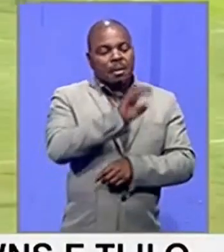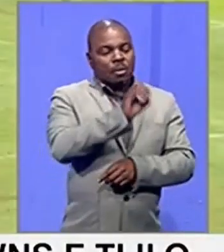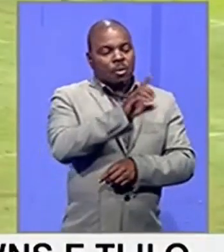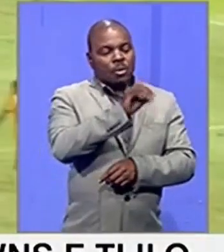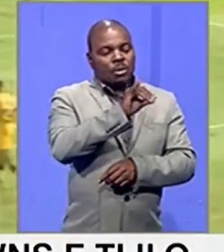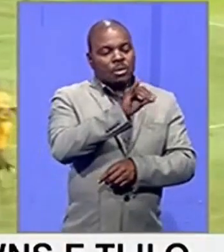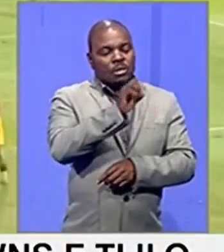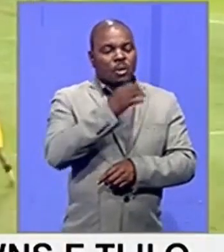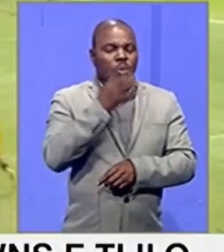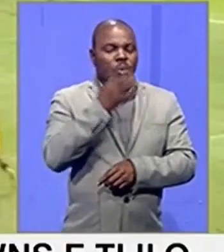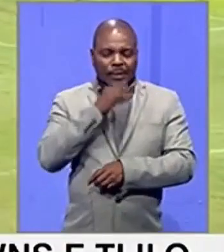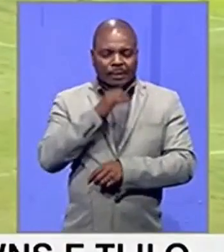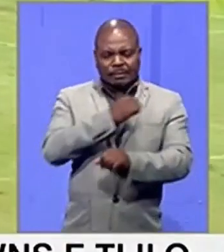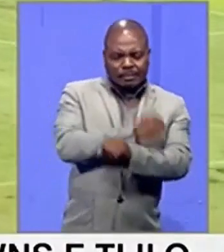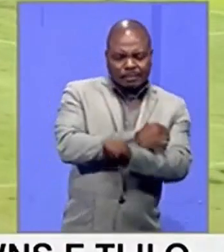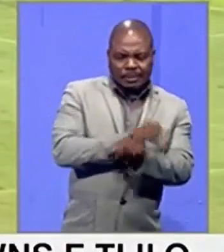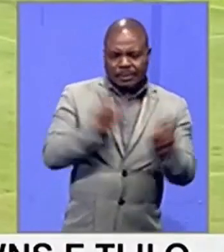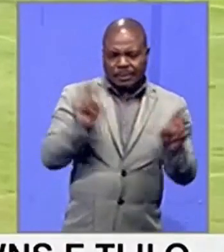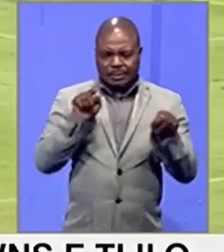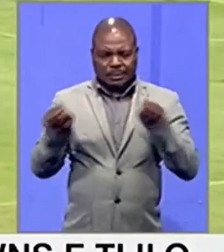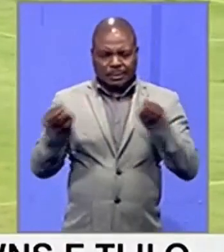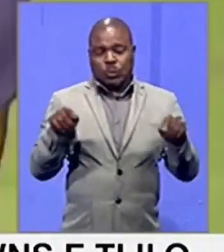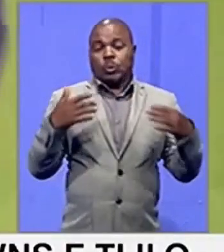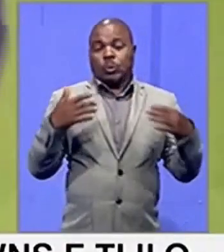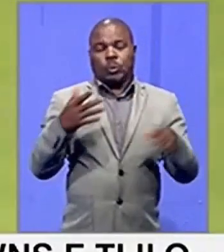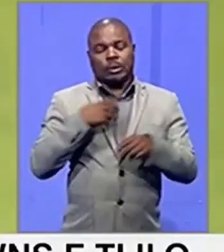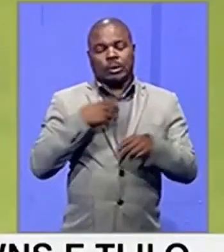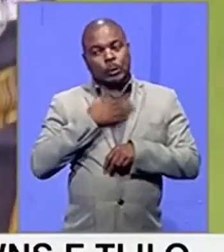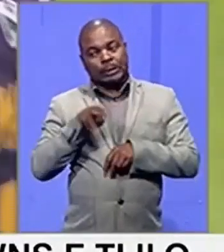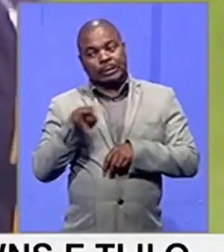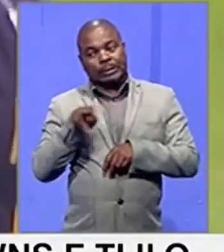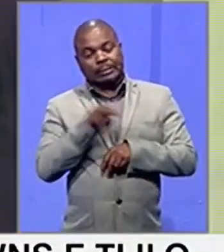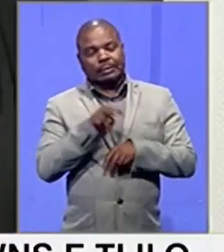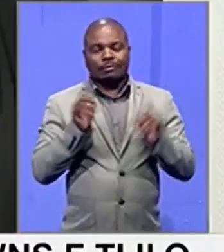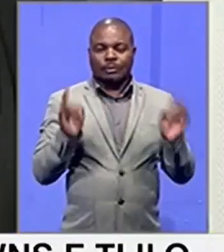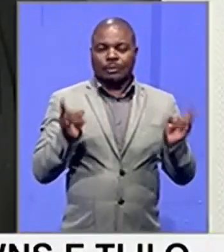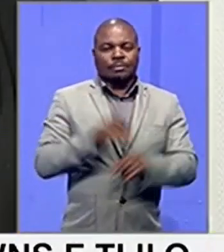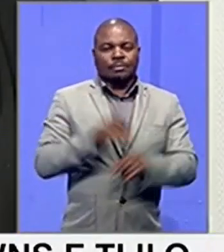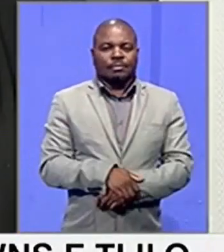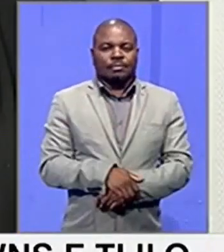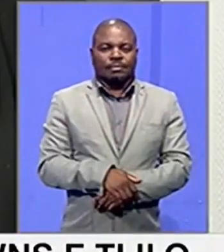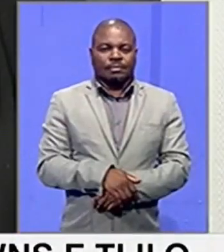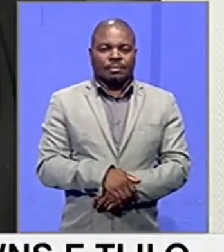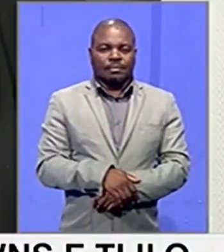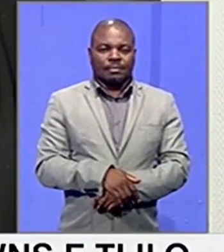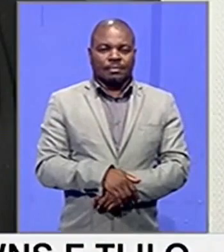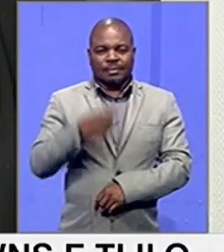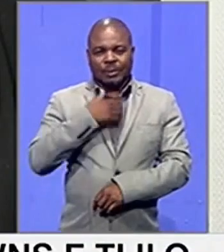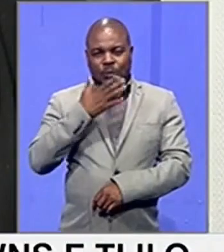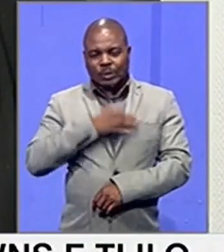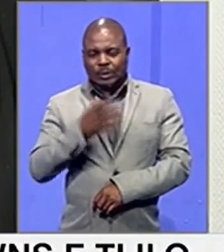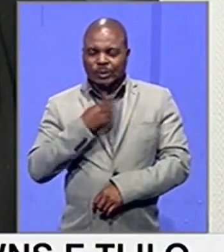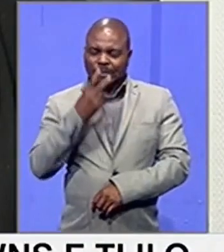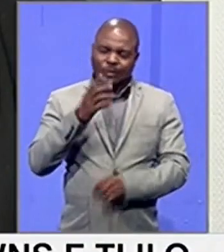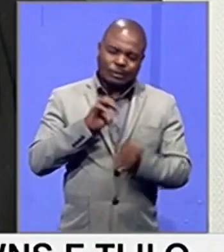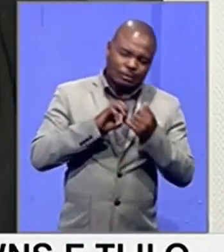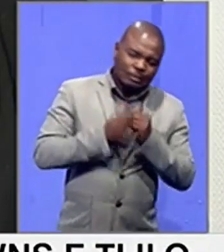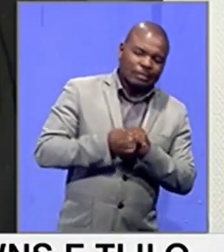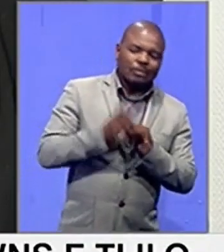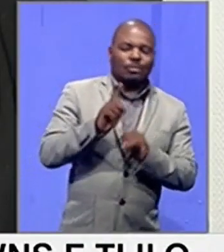pakeng tsa Orlando Pirates le Kaizer Chiefs ka mahlo a mafubedu. One would have wished to maybe to try